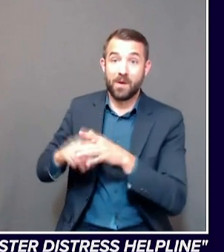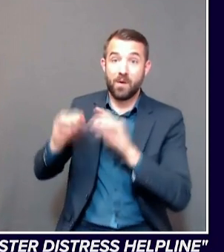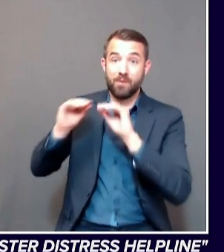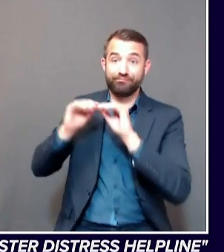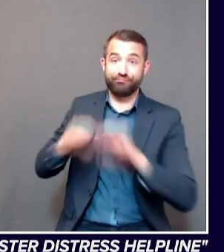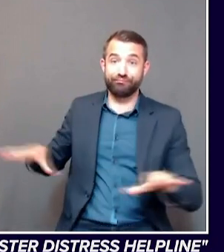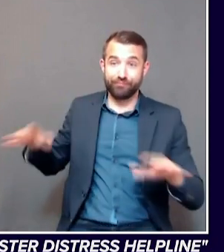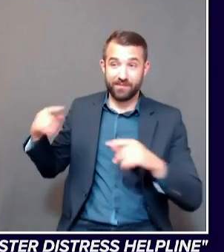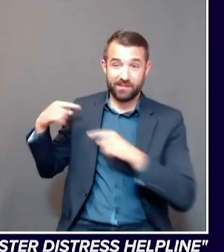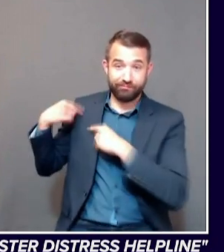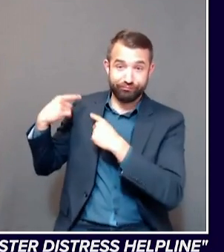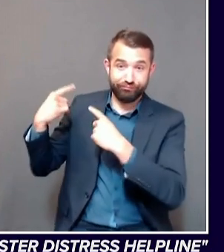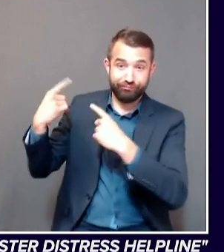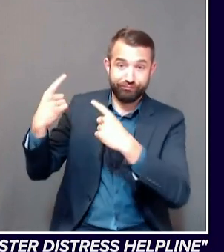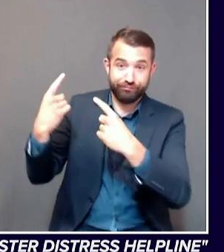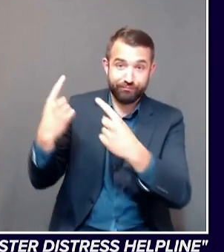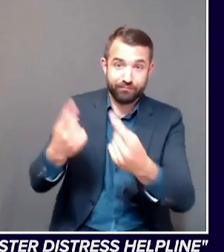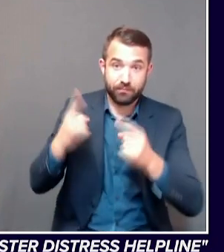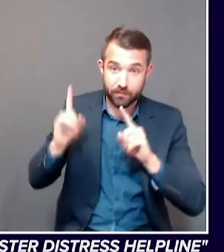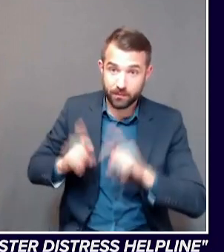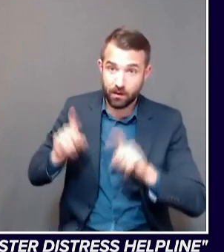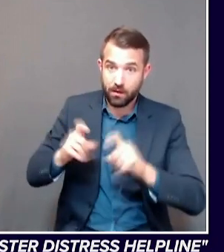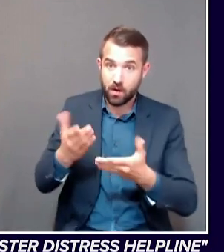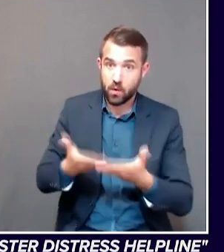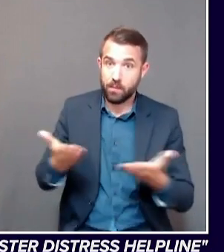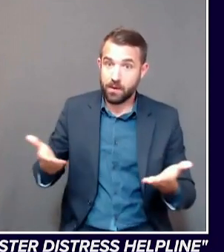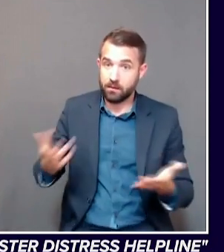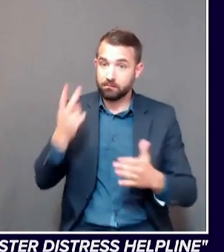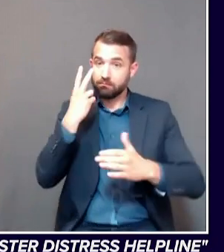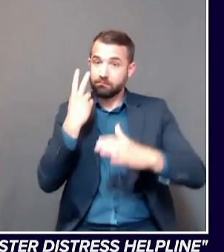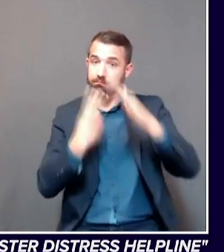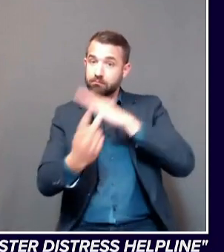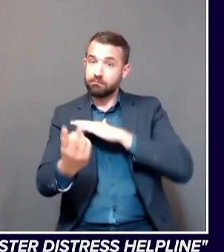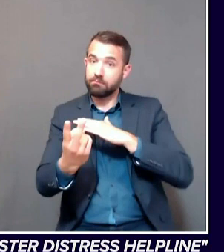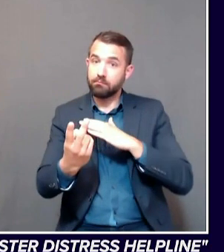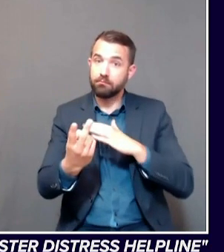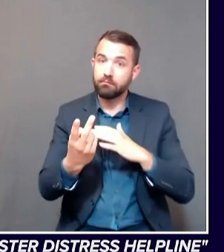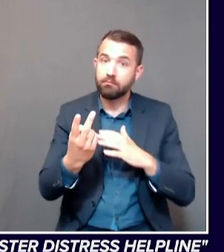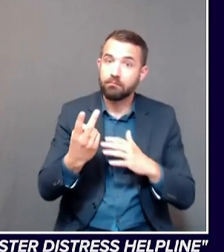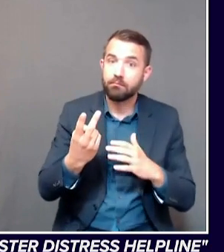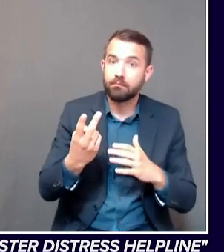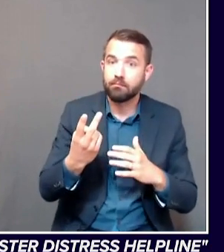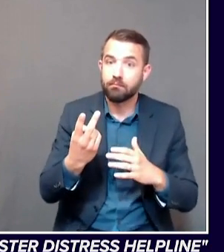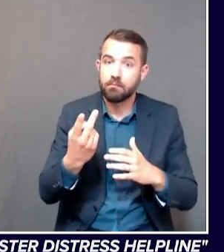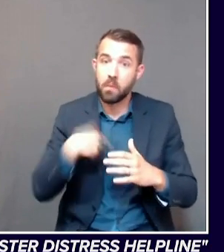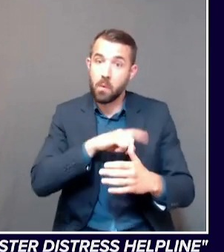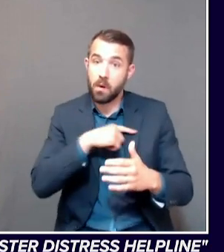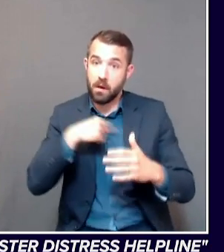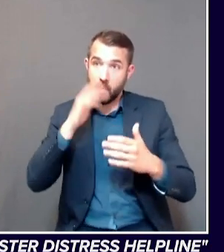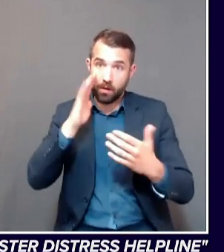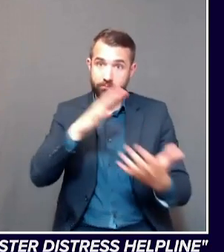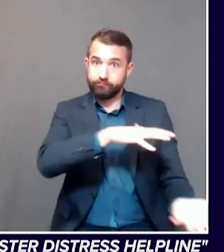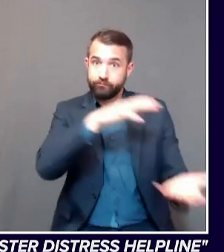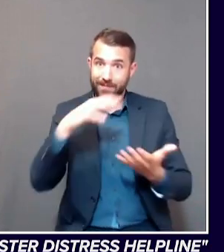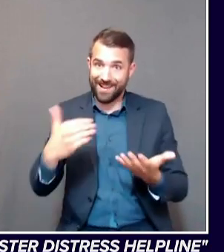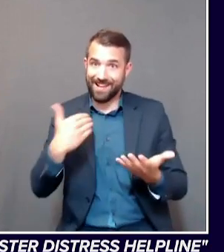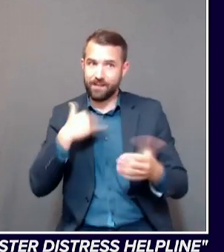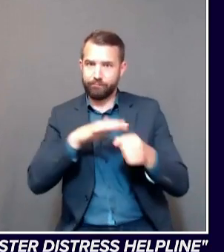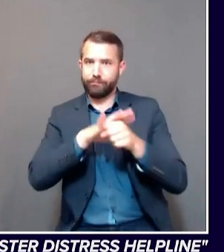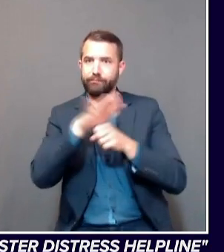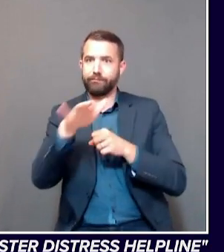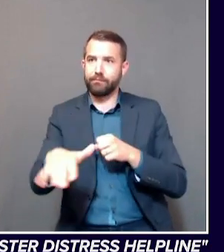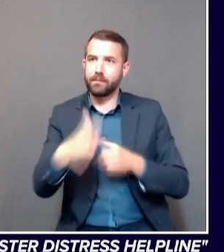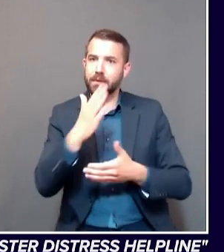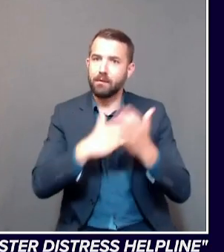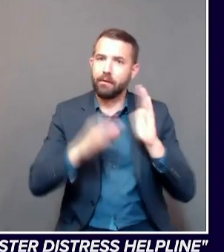for COVID-19 has been kind of scarce, and we've had, ups and downs through it. I've been talking to a lot of people in the hospitality industry,